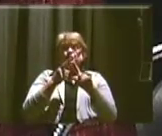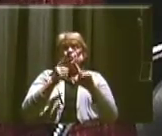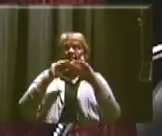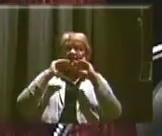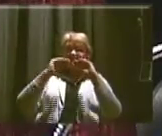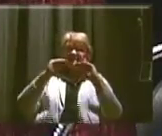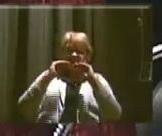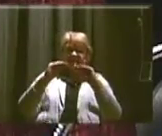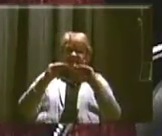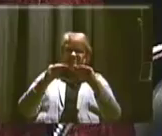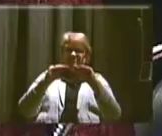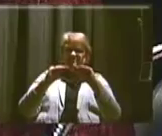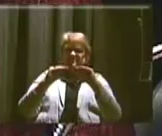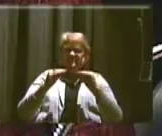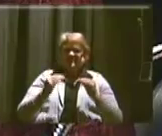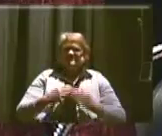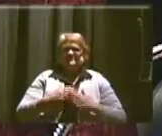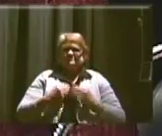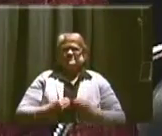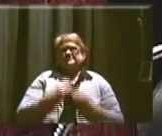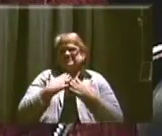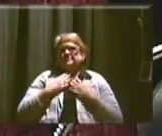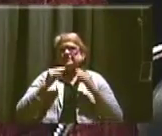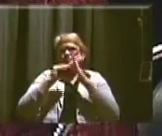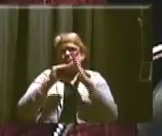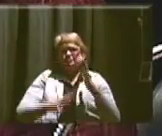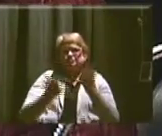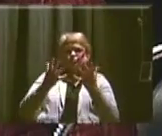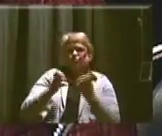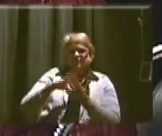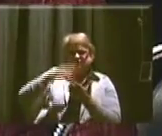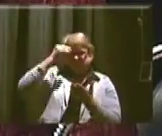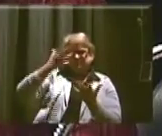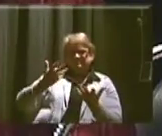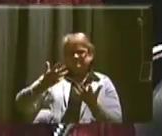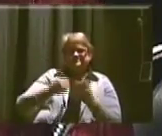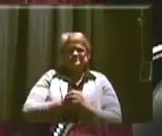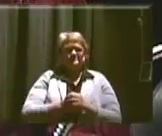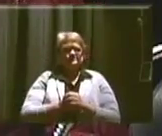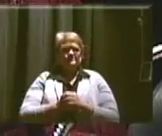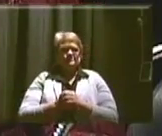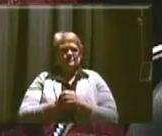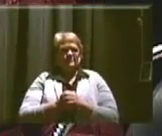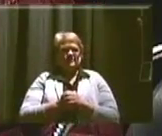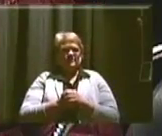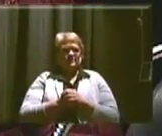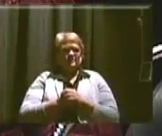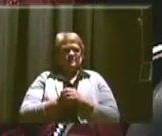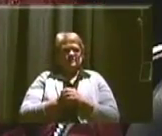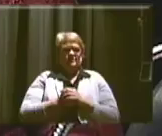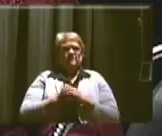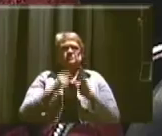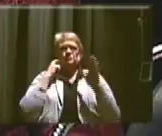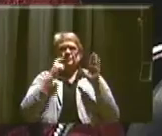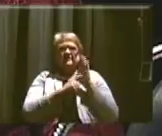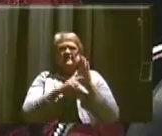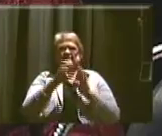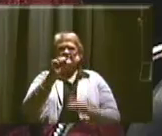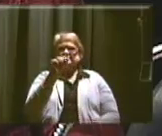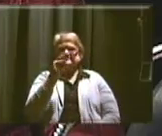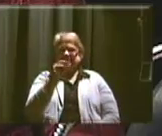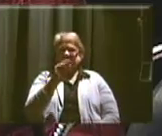that inspires students to learn, and that's happening here. I'm pleased to recognize in the audience Sam Corbett, who